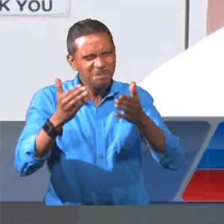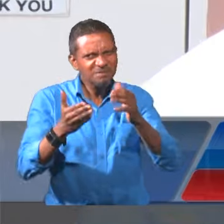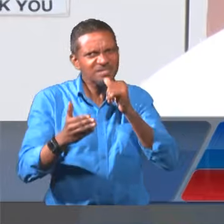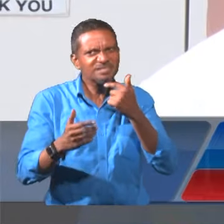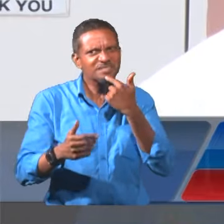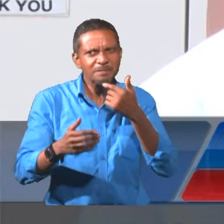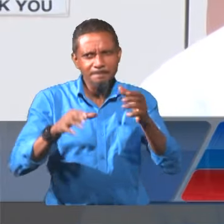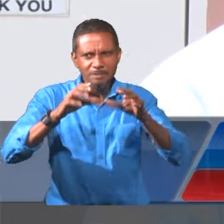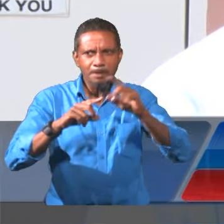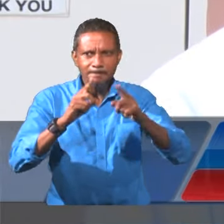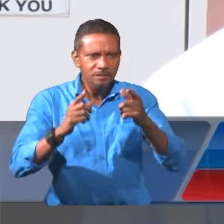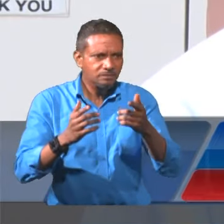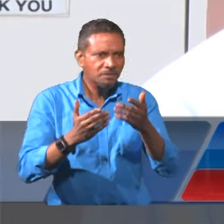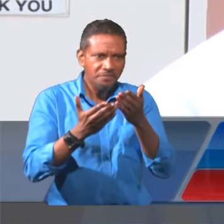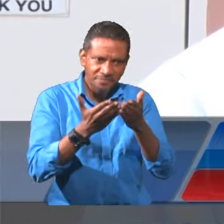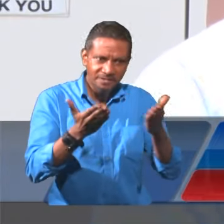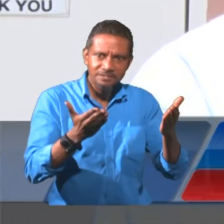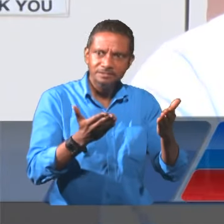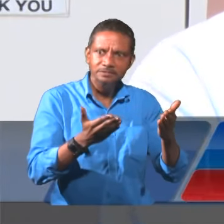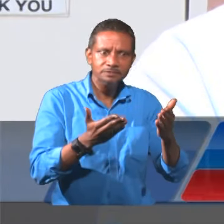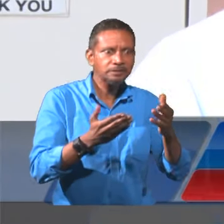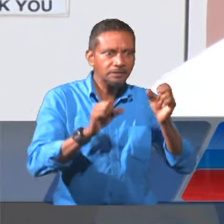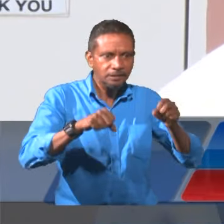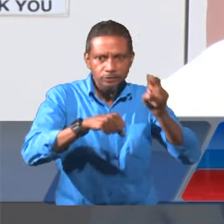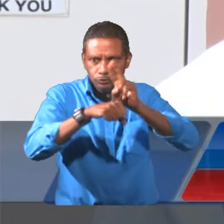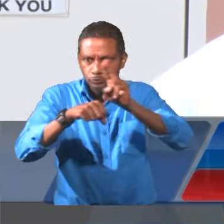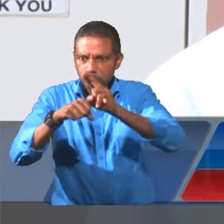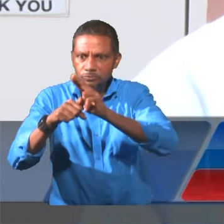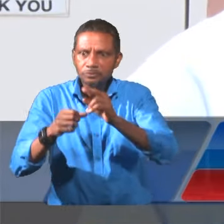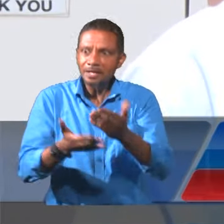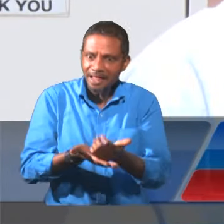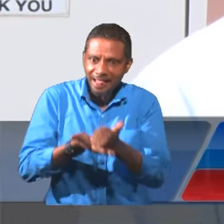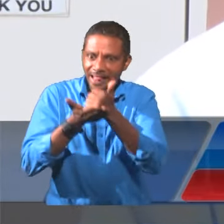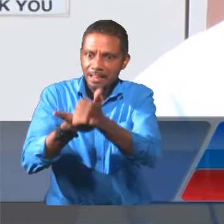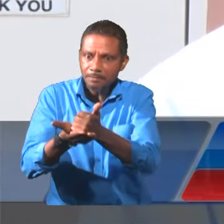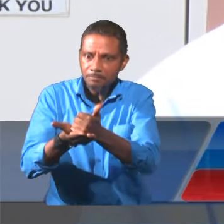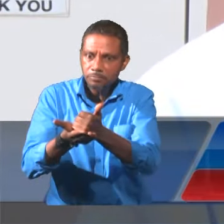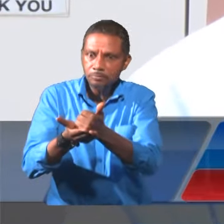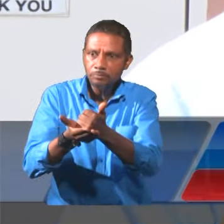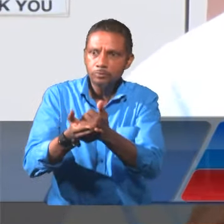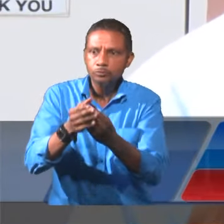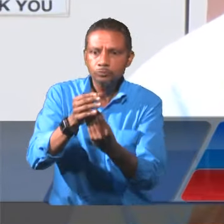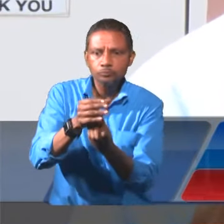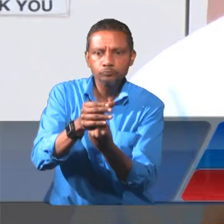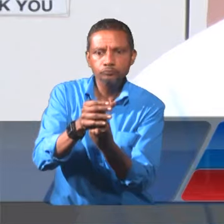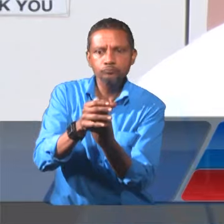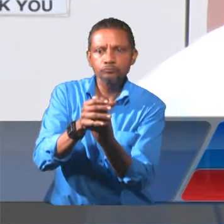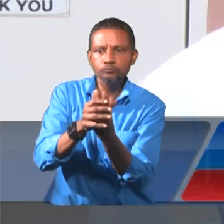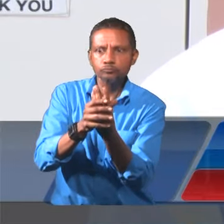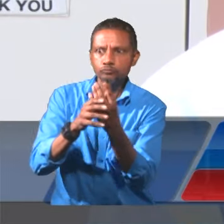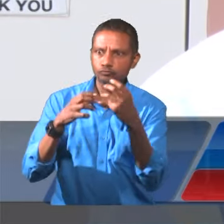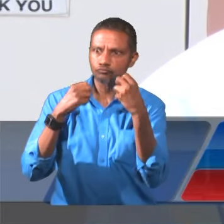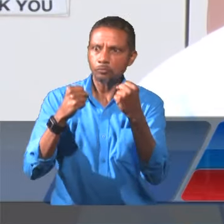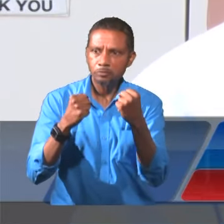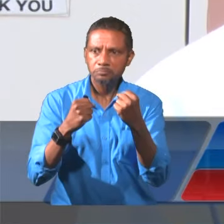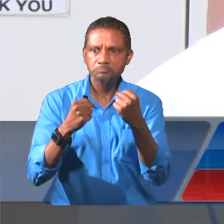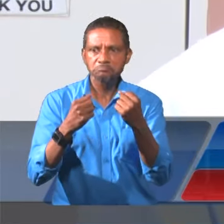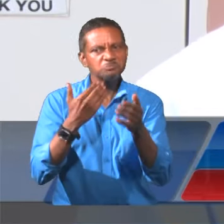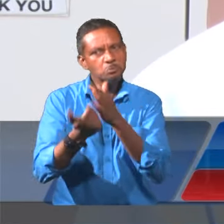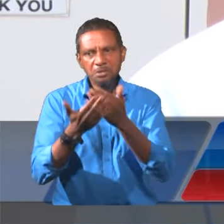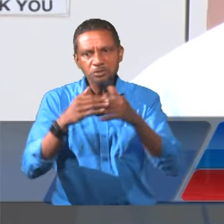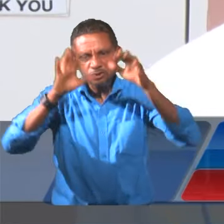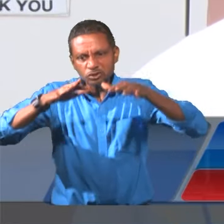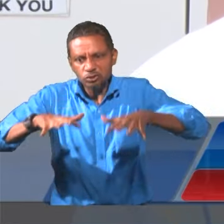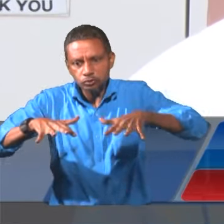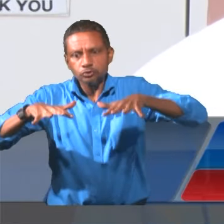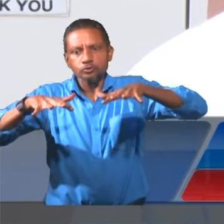of products that could be used to bring back crop that have been, that has suffered severe flood conditions. That